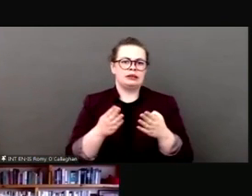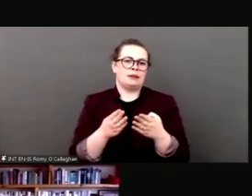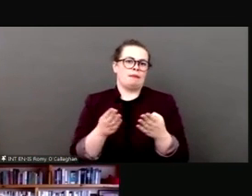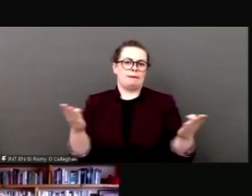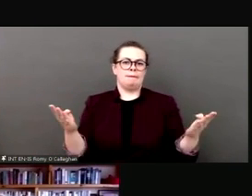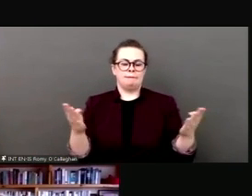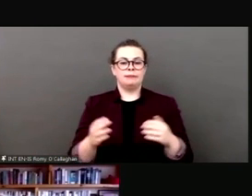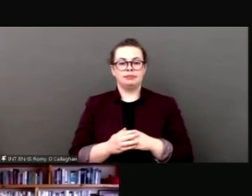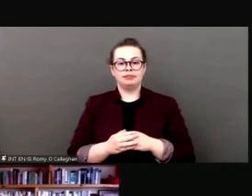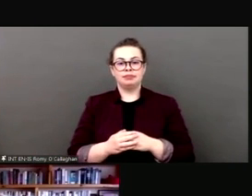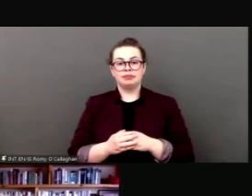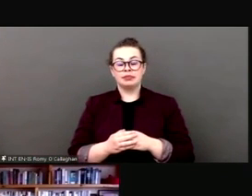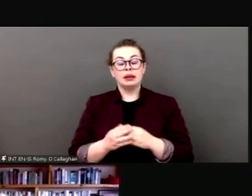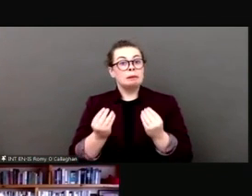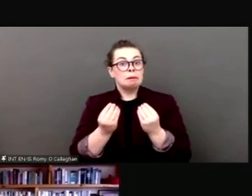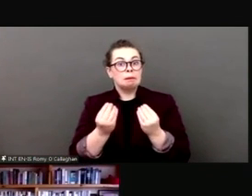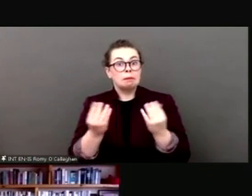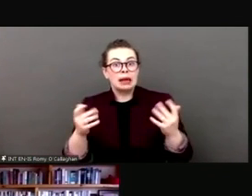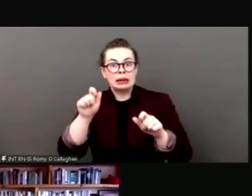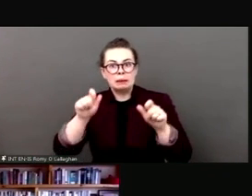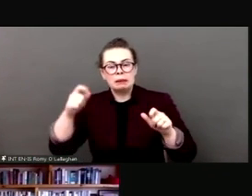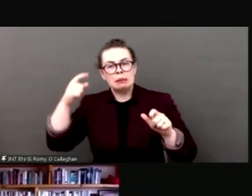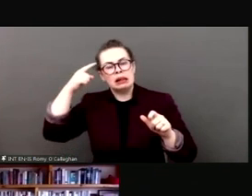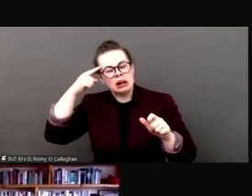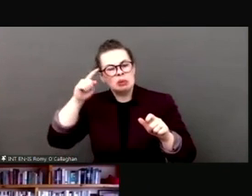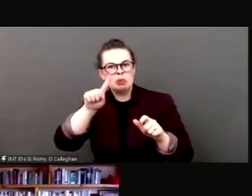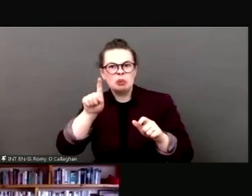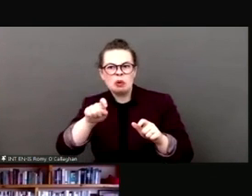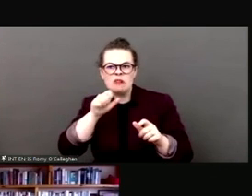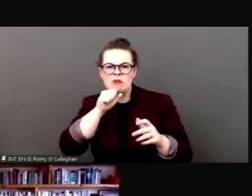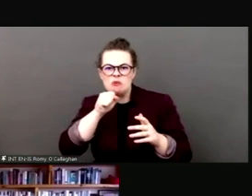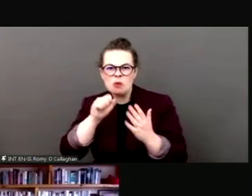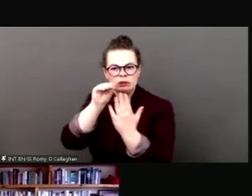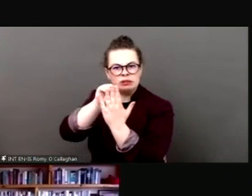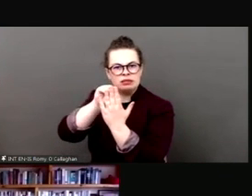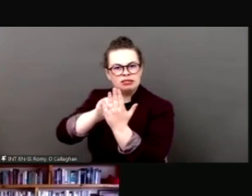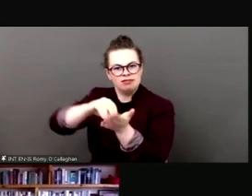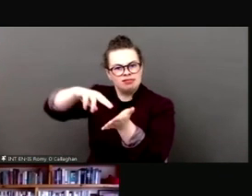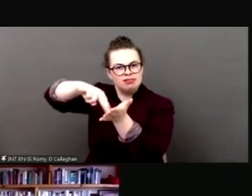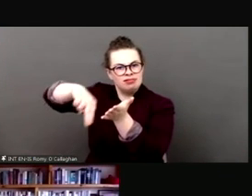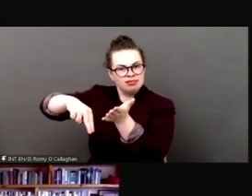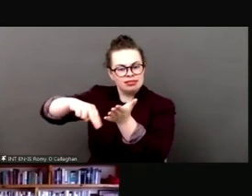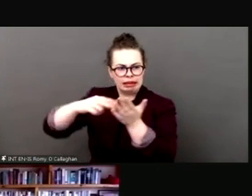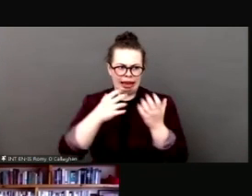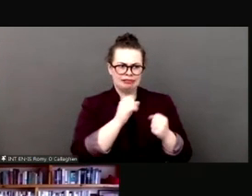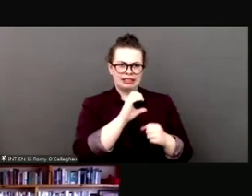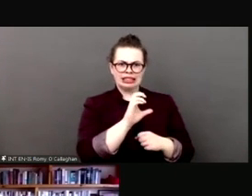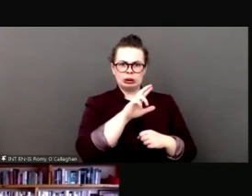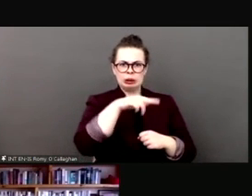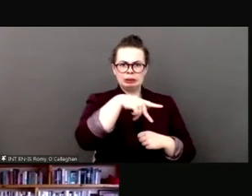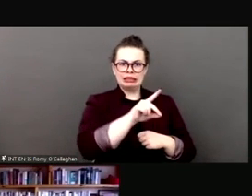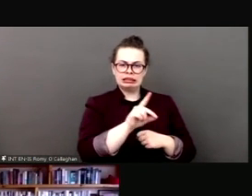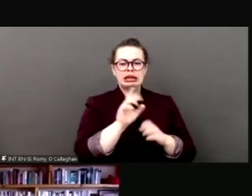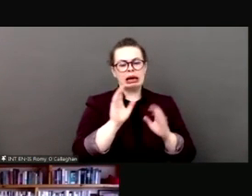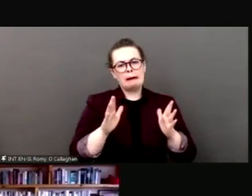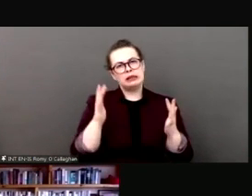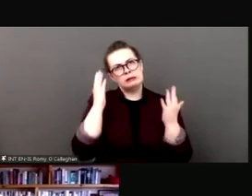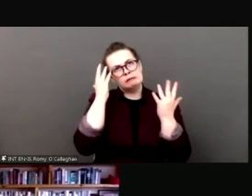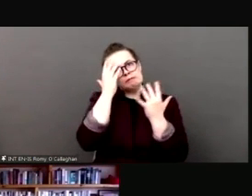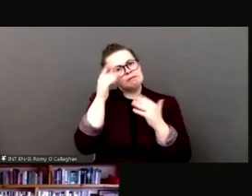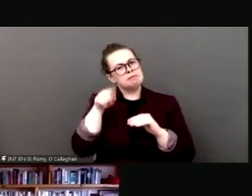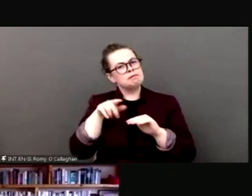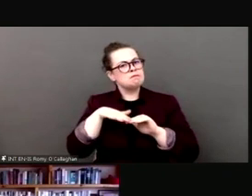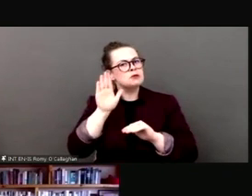I think these are the main takeaways from myself. Thank you. Thanks, Claudia. Certainly very